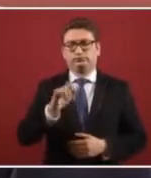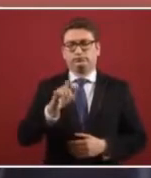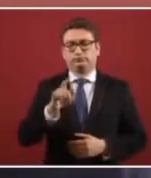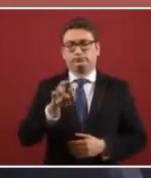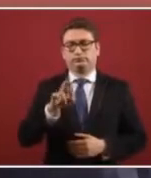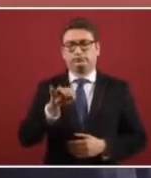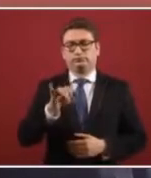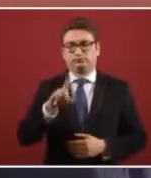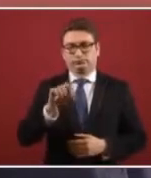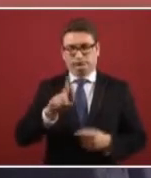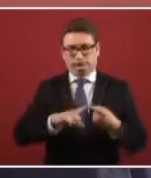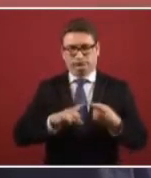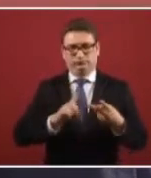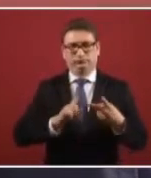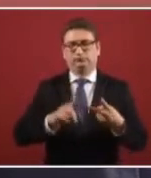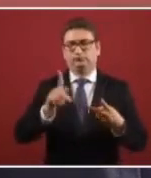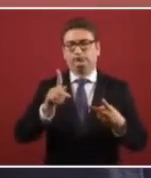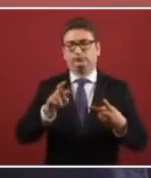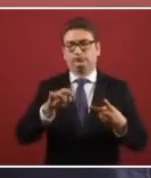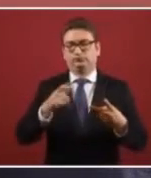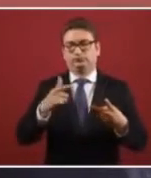program progresa